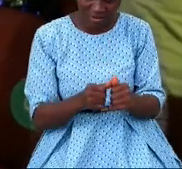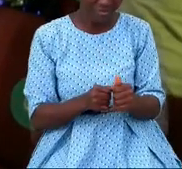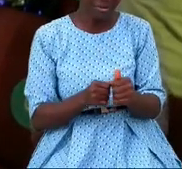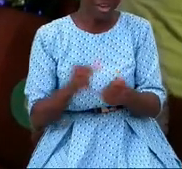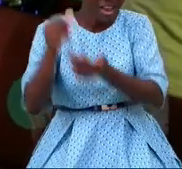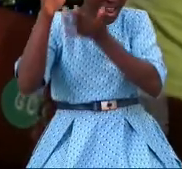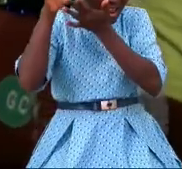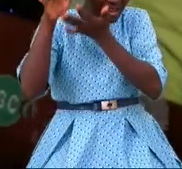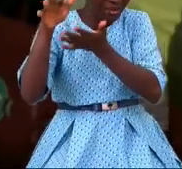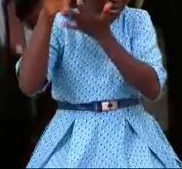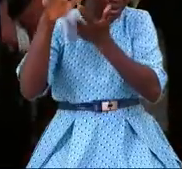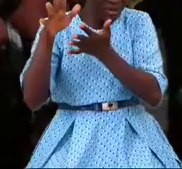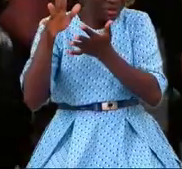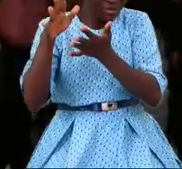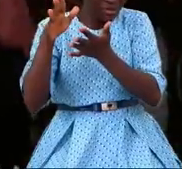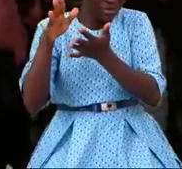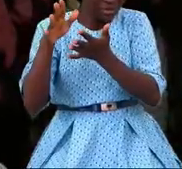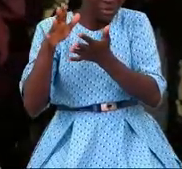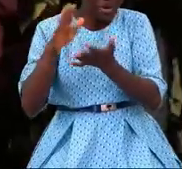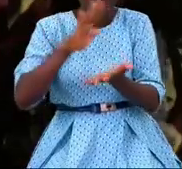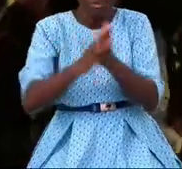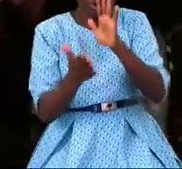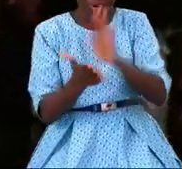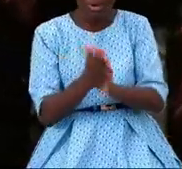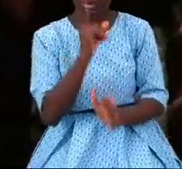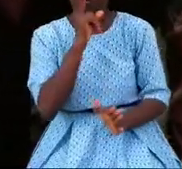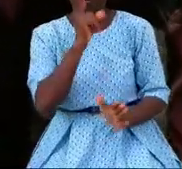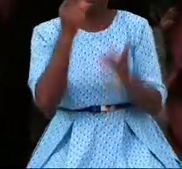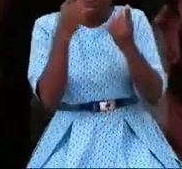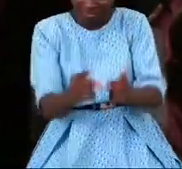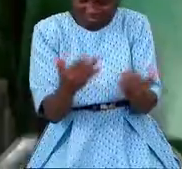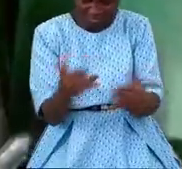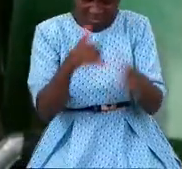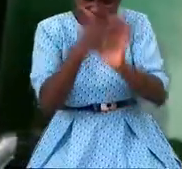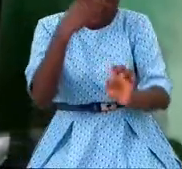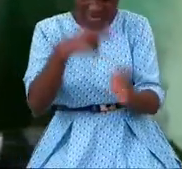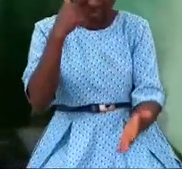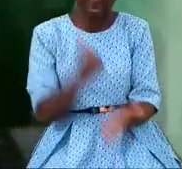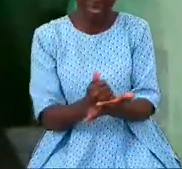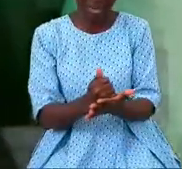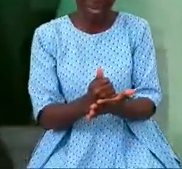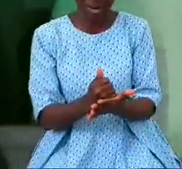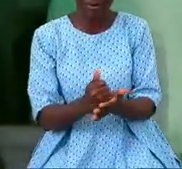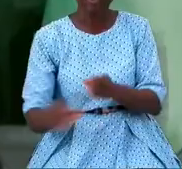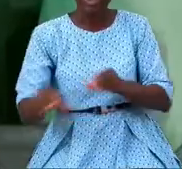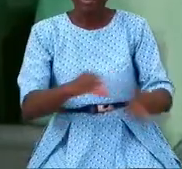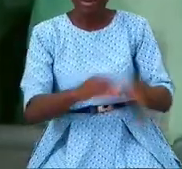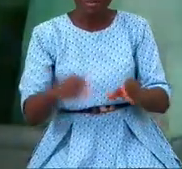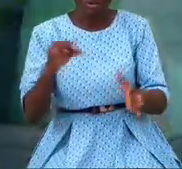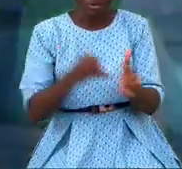Performance in every life. Operation of the Spirit in every life.